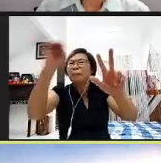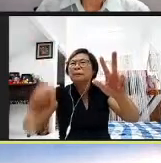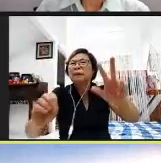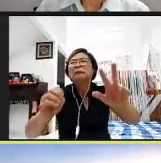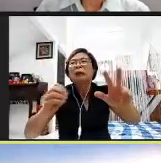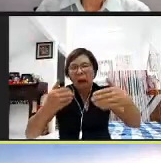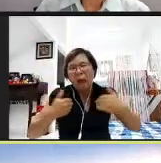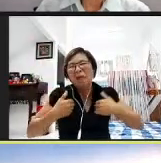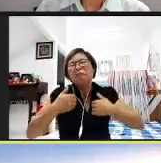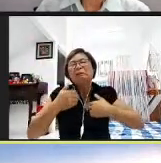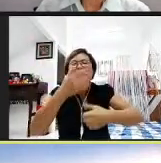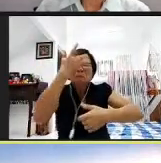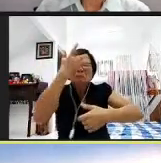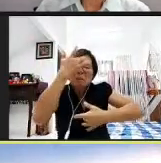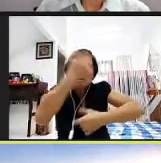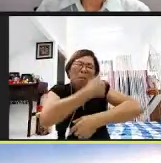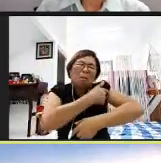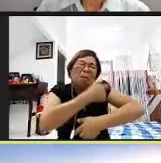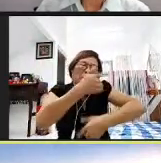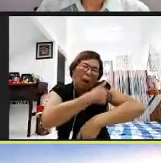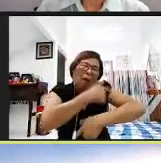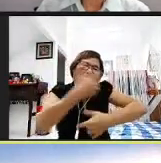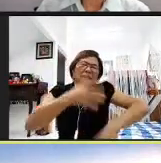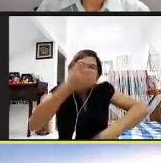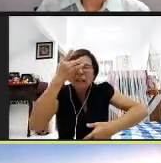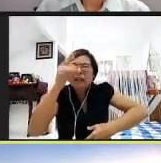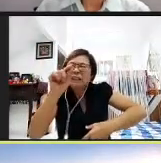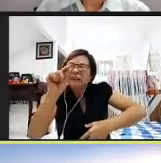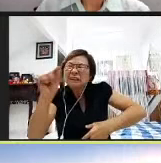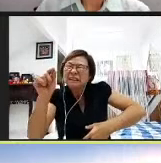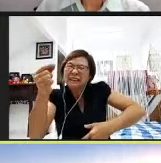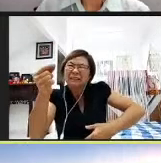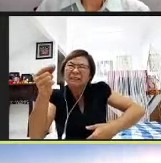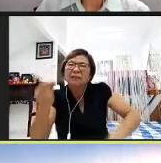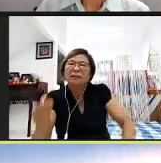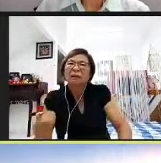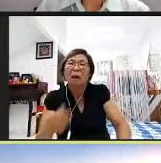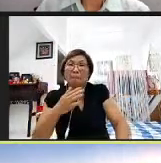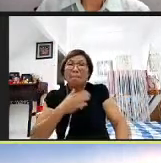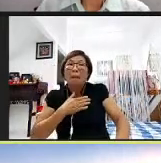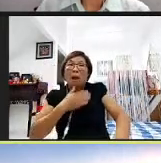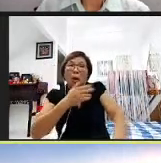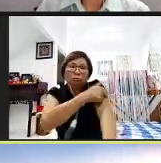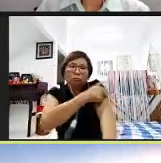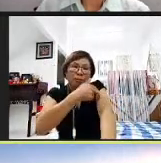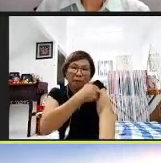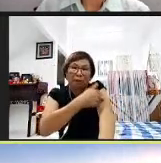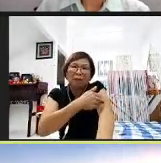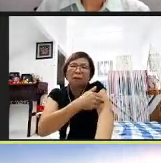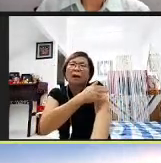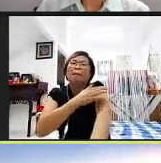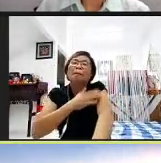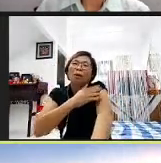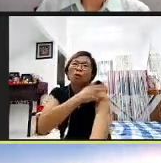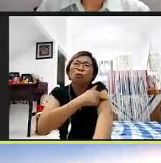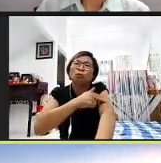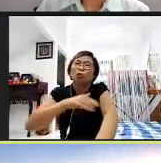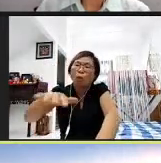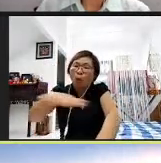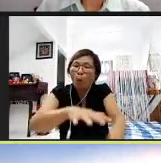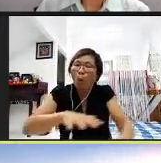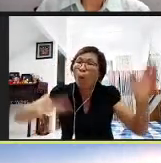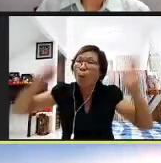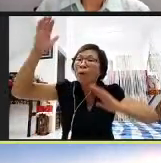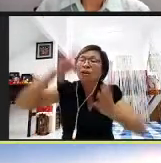serious side effect. At my hospital level and what I heard from the whole Malaysia level in our doctors